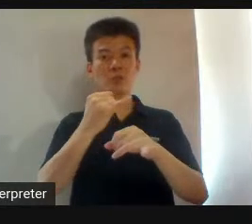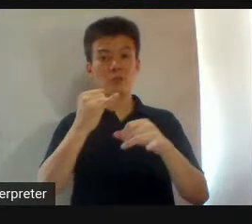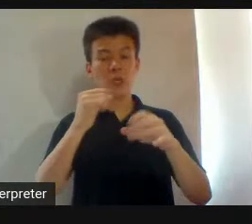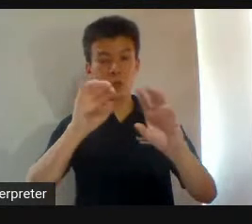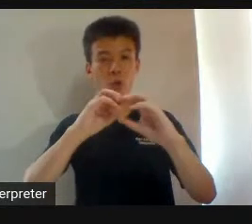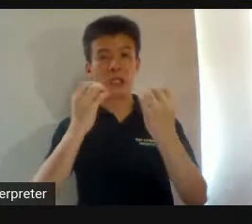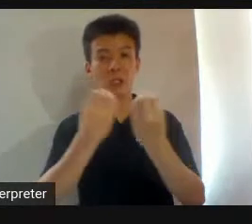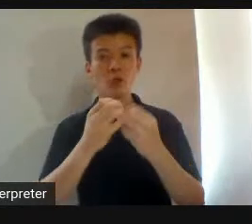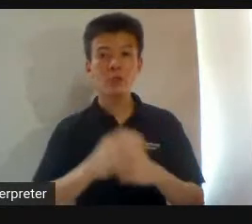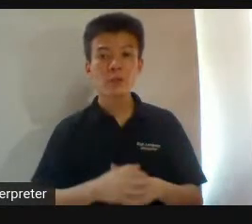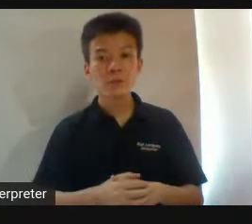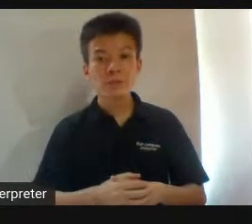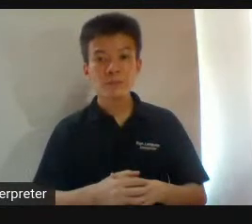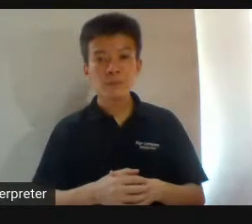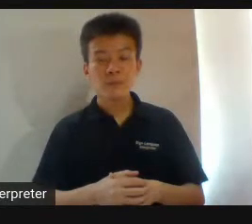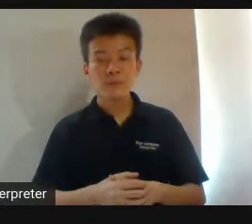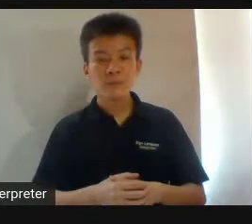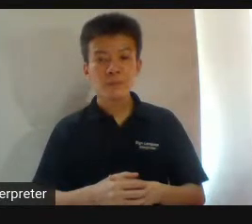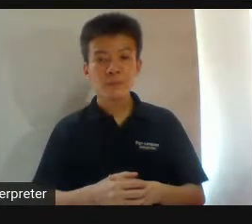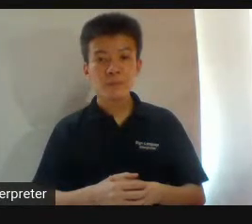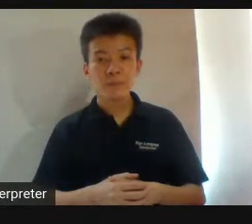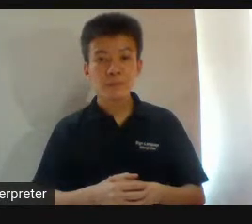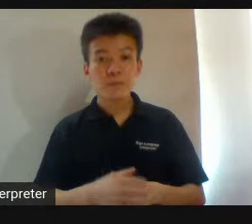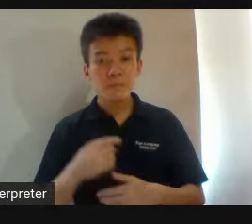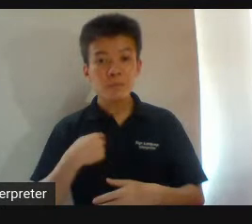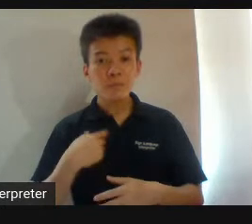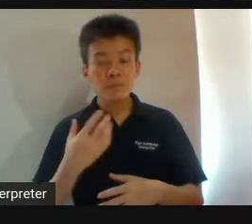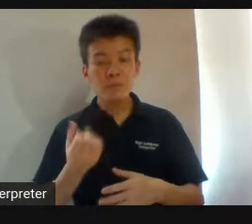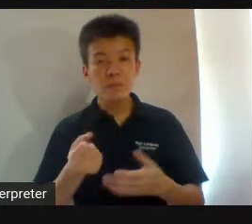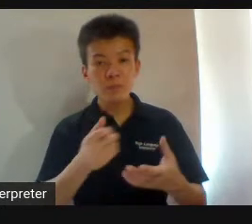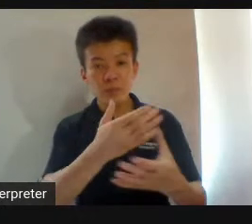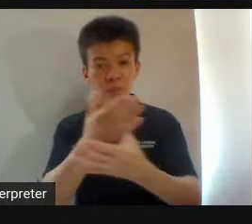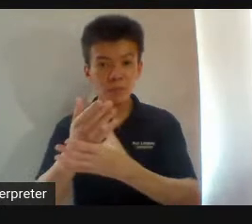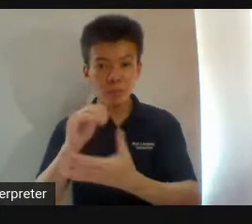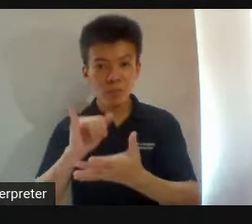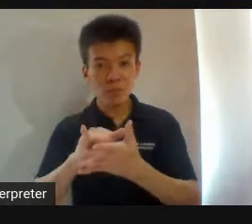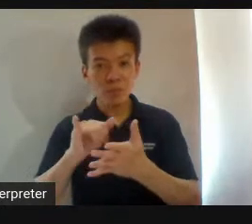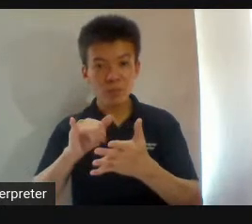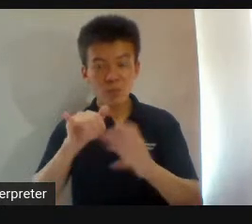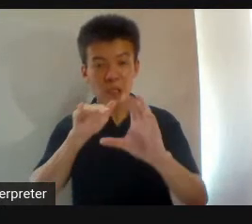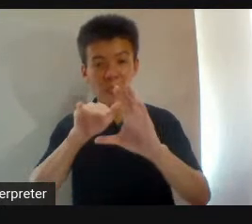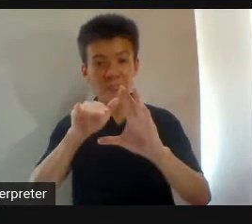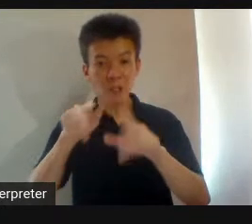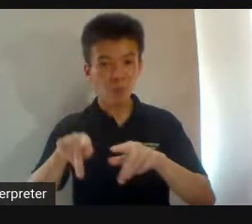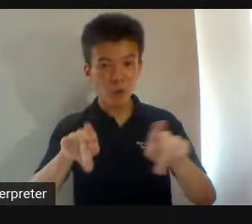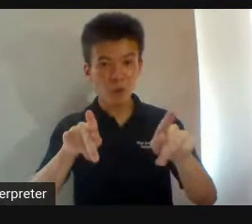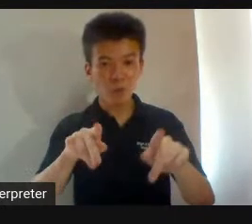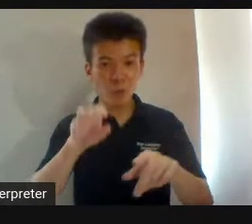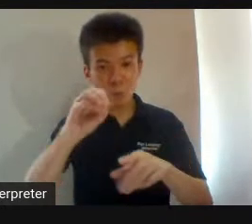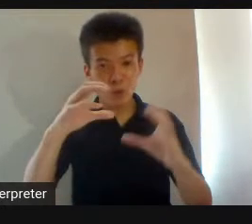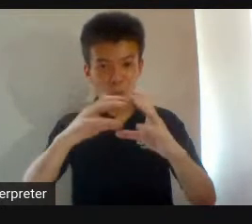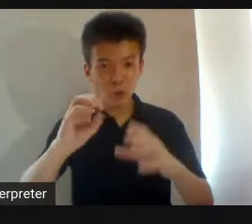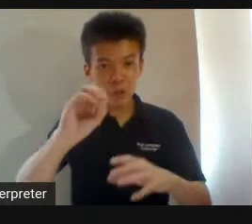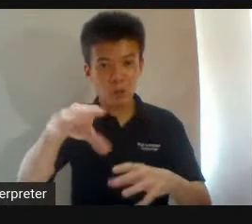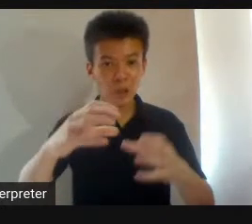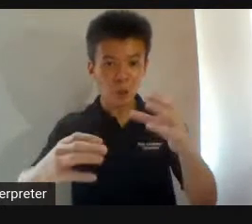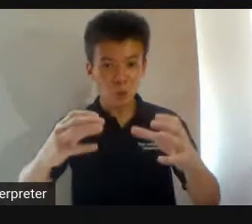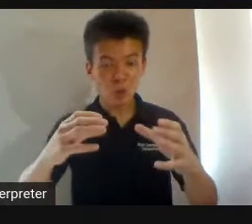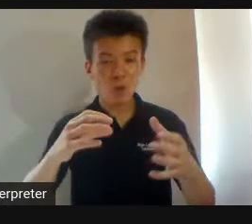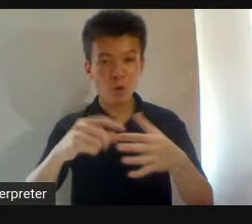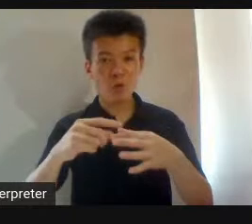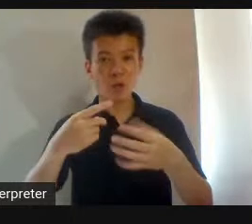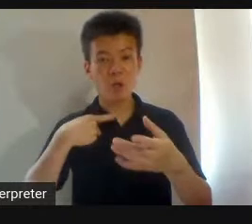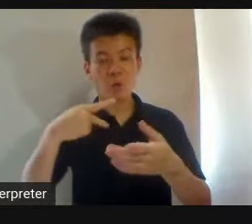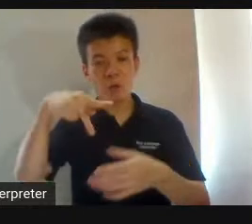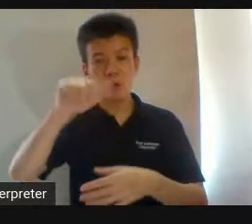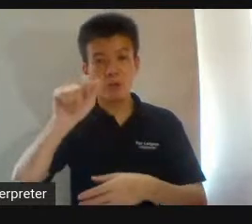organization. So I just want to share that at Access Path, we put the ball in the court of our